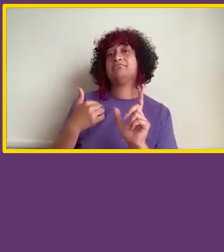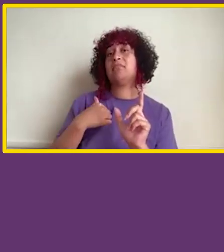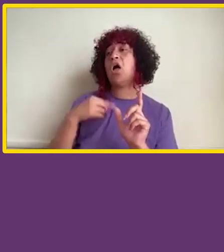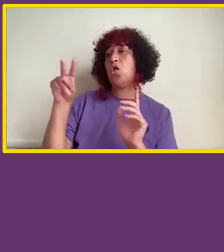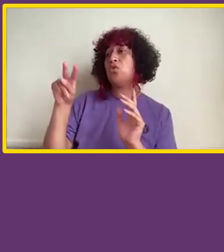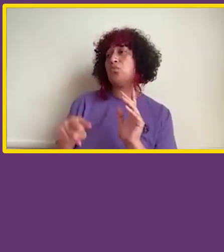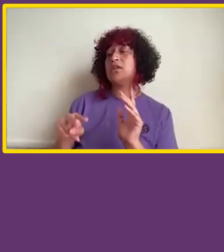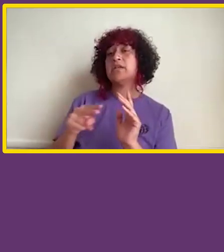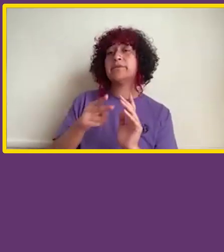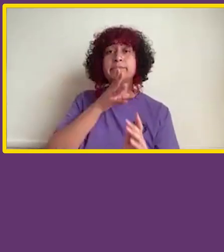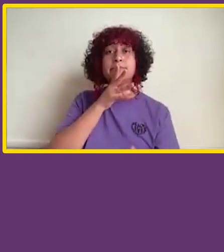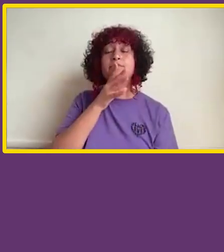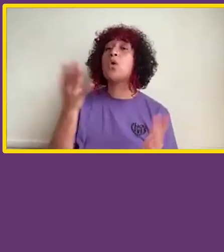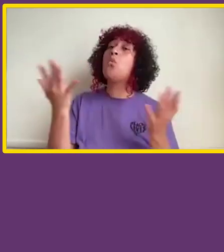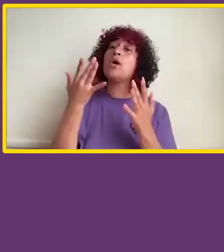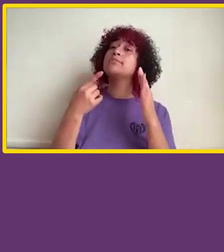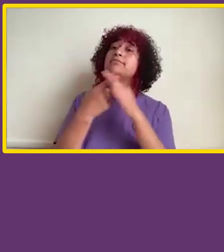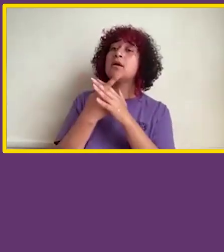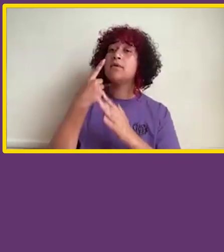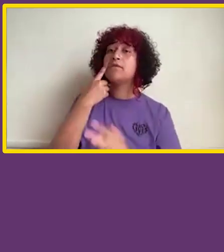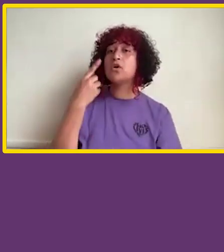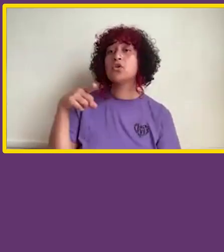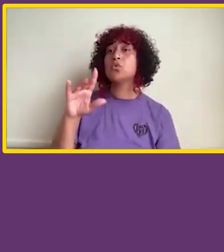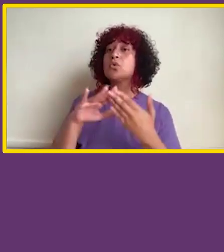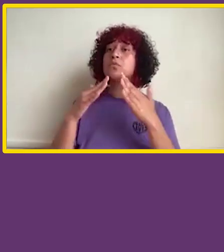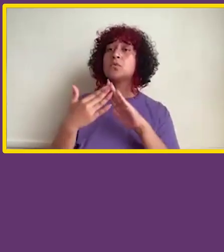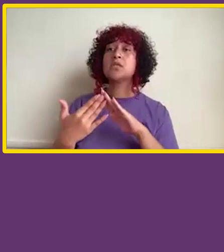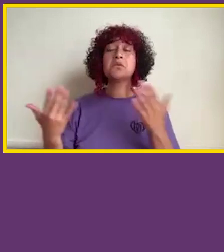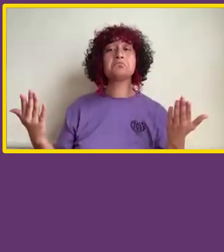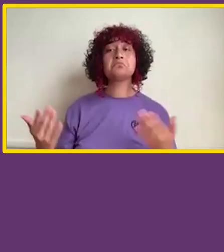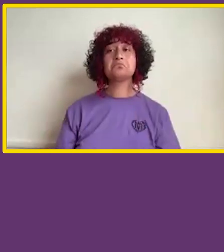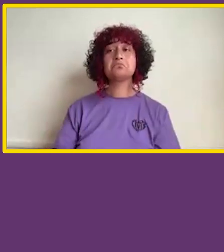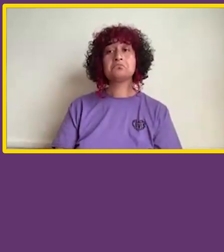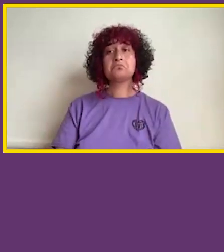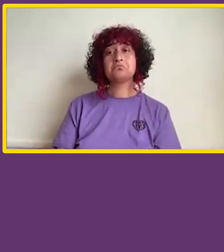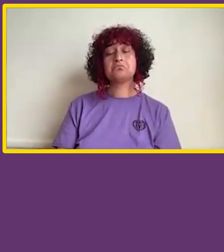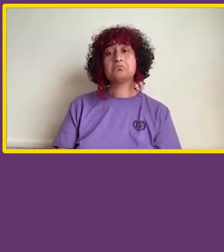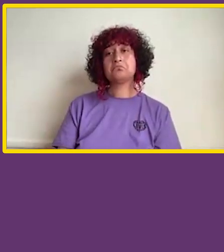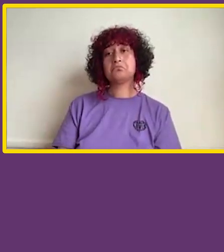aloud. What's coming up for you, community?